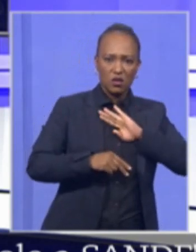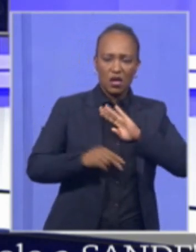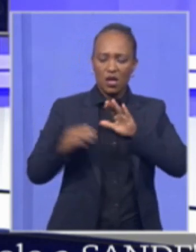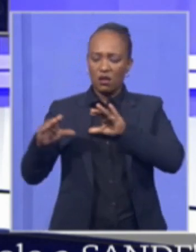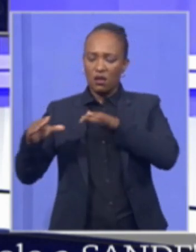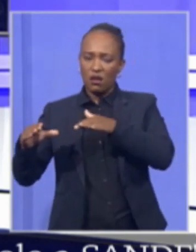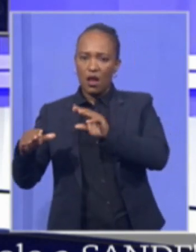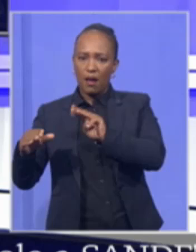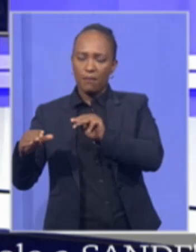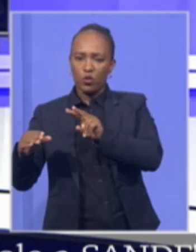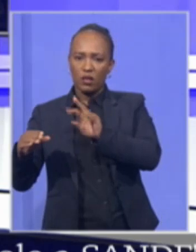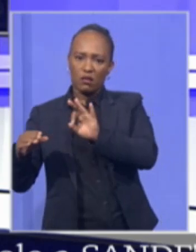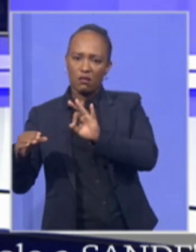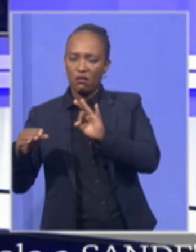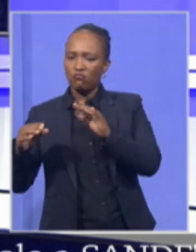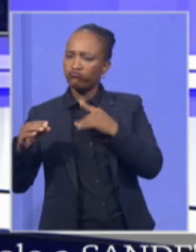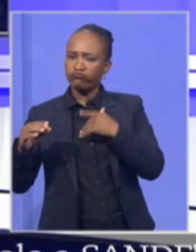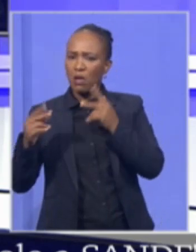M23.